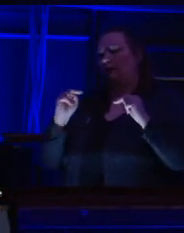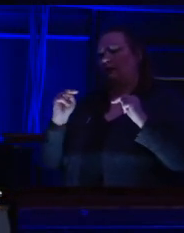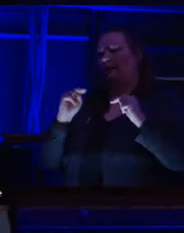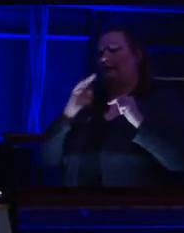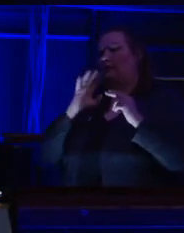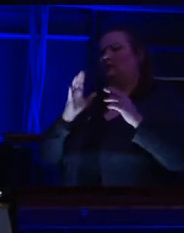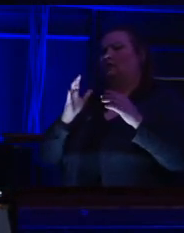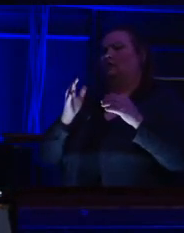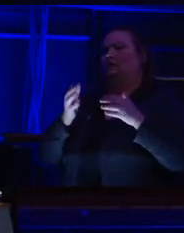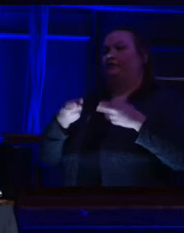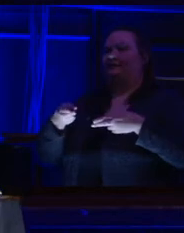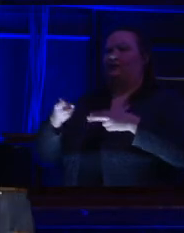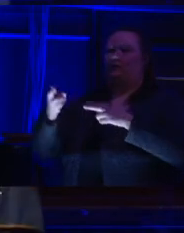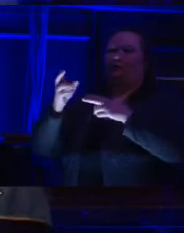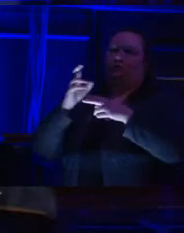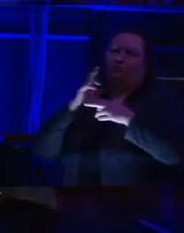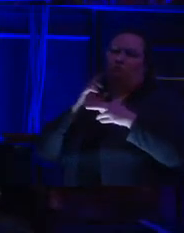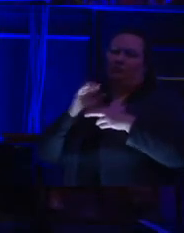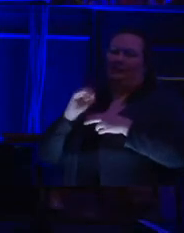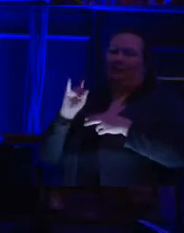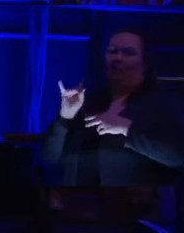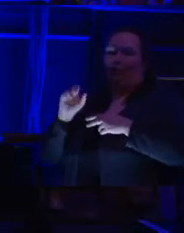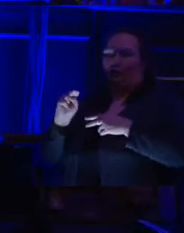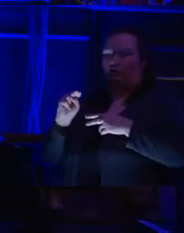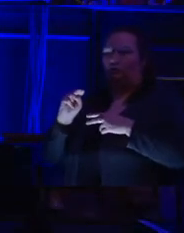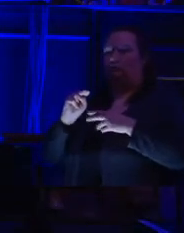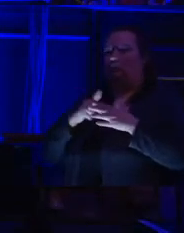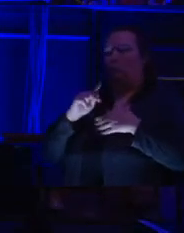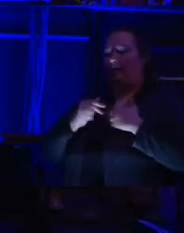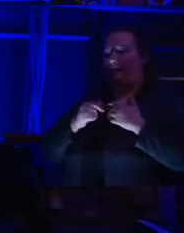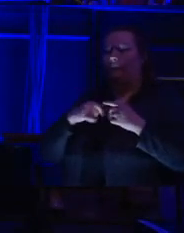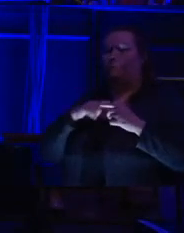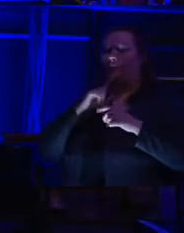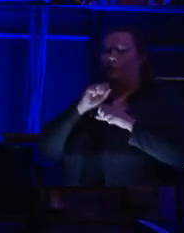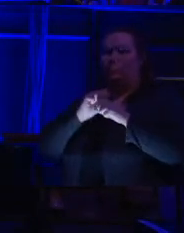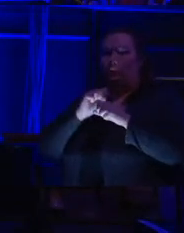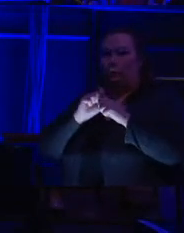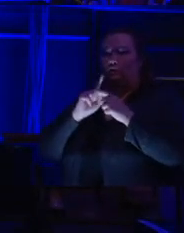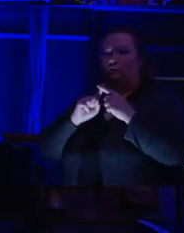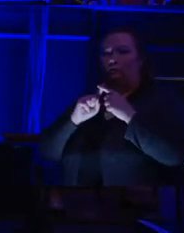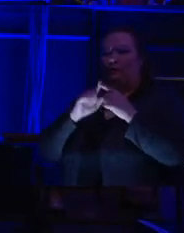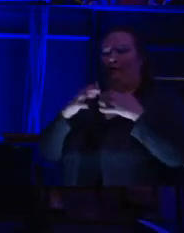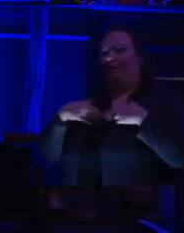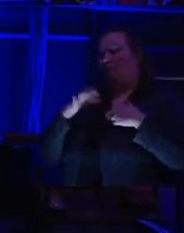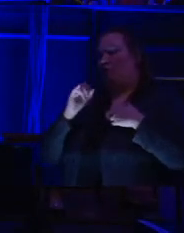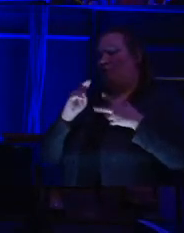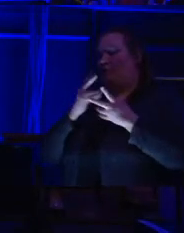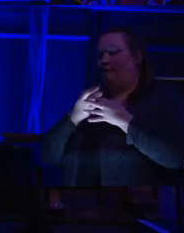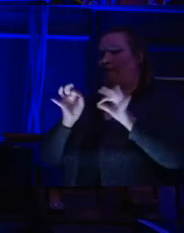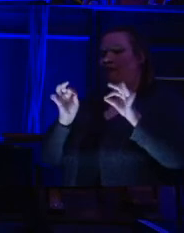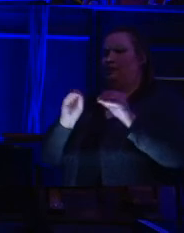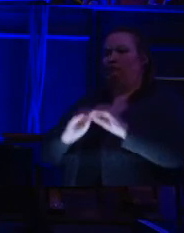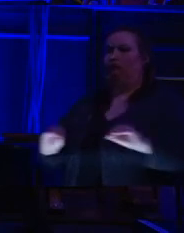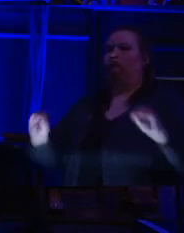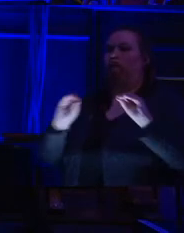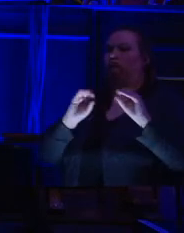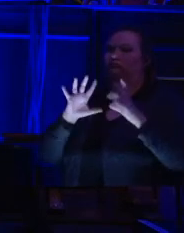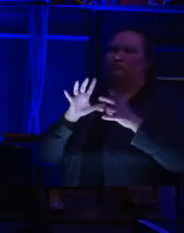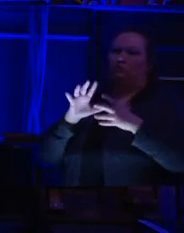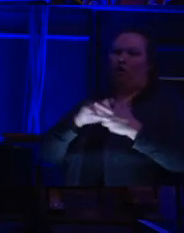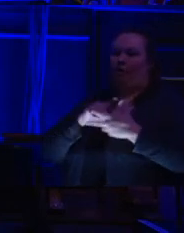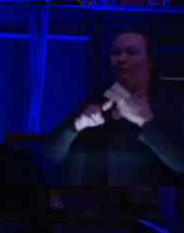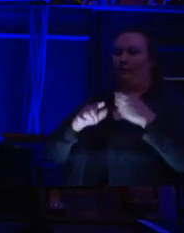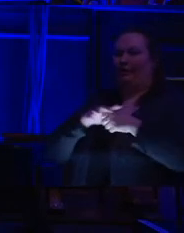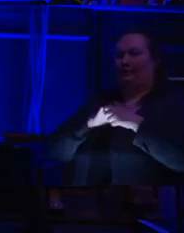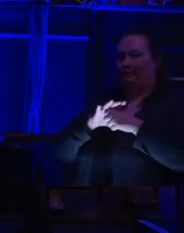Program. As we work towards carbon neutrality on all three campuses, Michigan Medicine, and